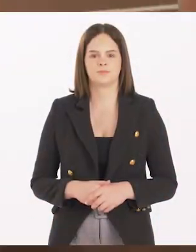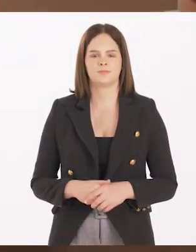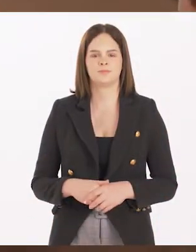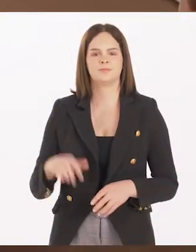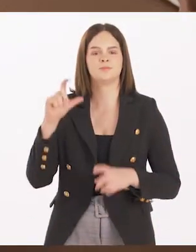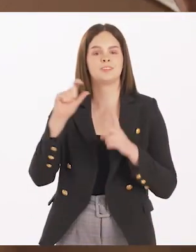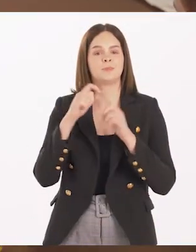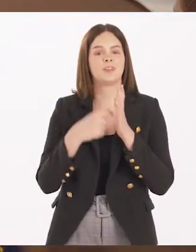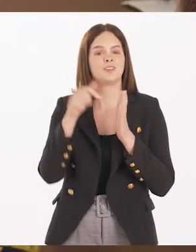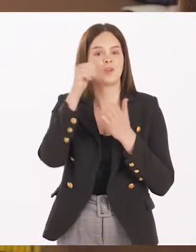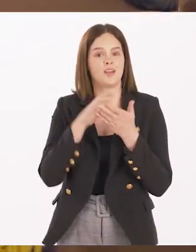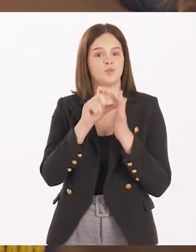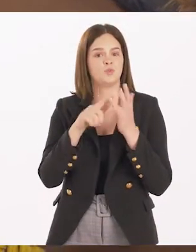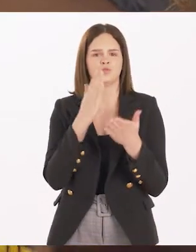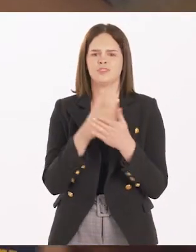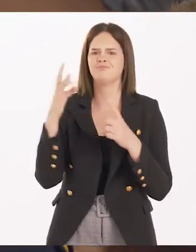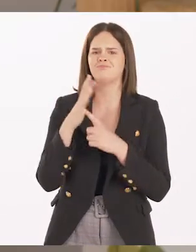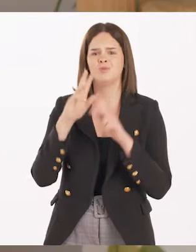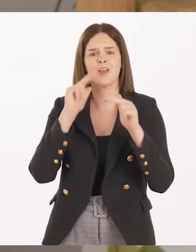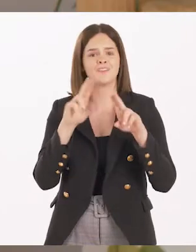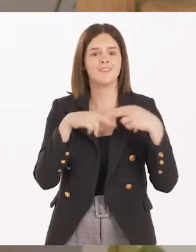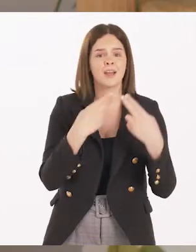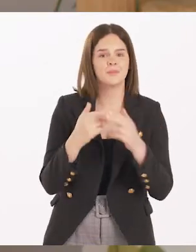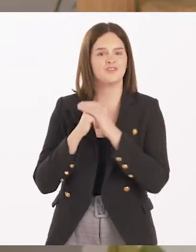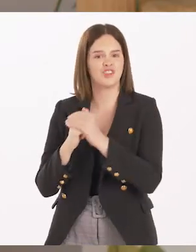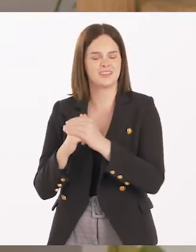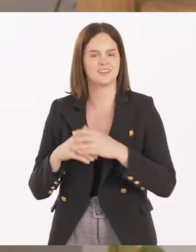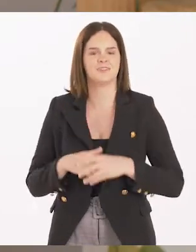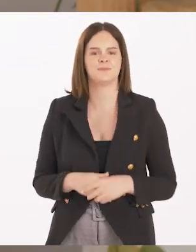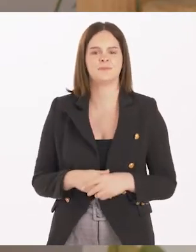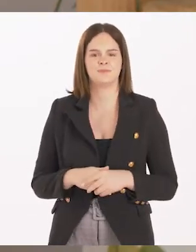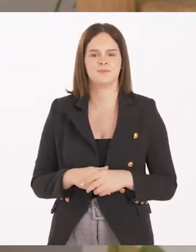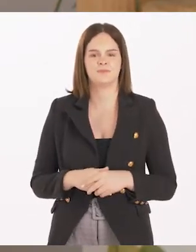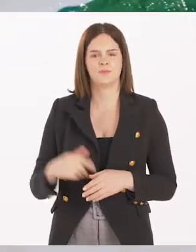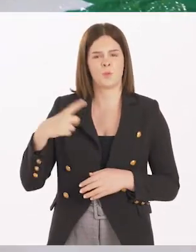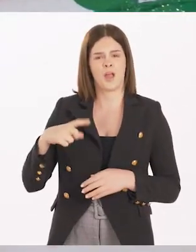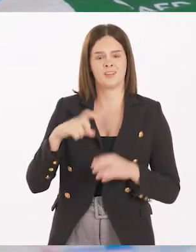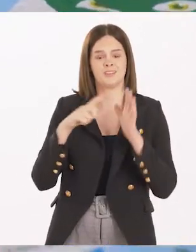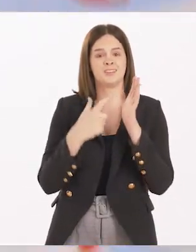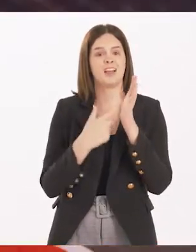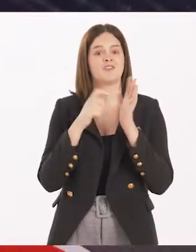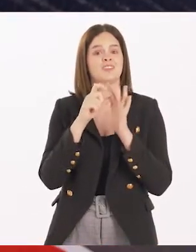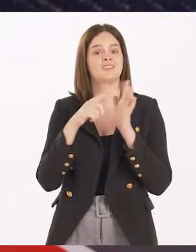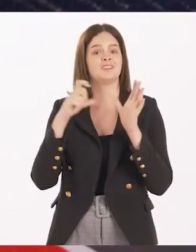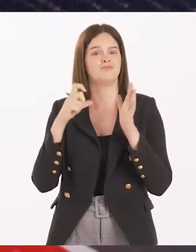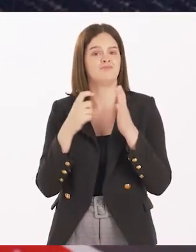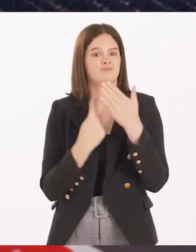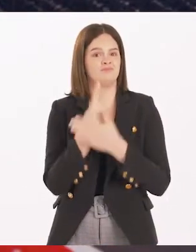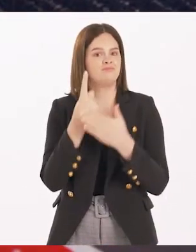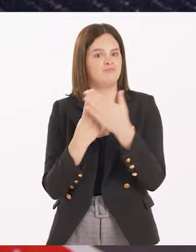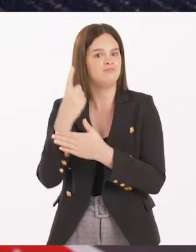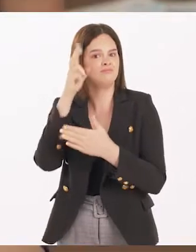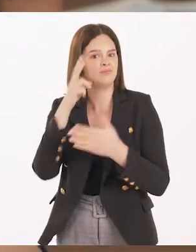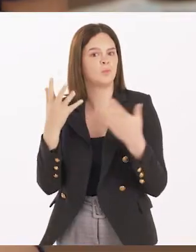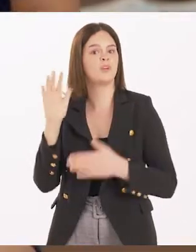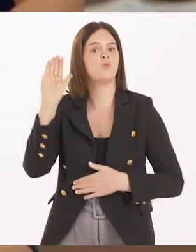Knowing CPR is one of the most important things you can do to look after your family and friends. That's because most cardiac